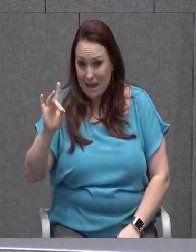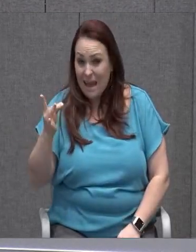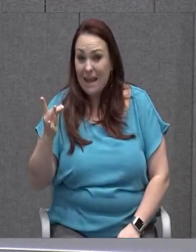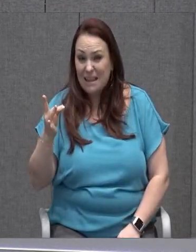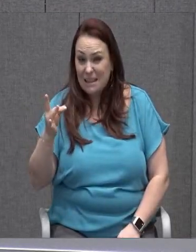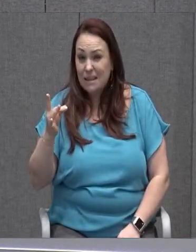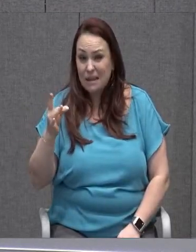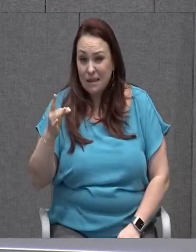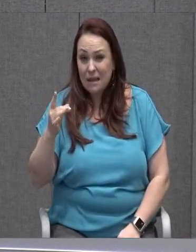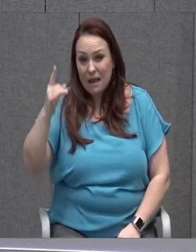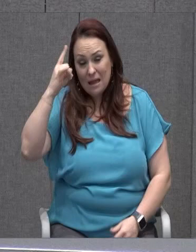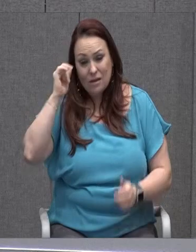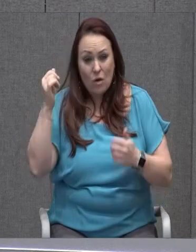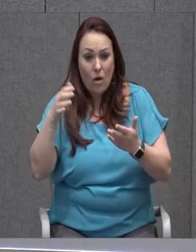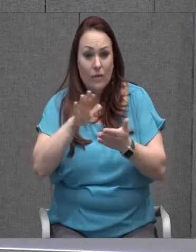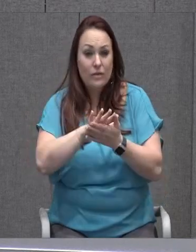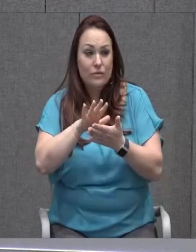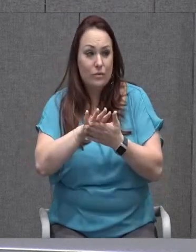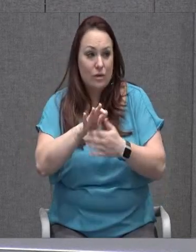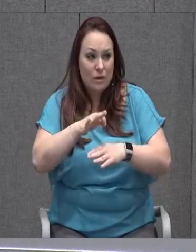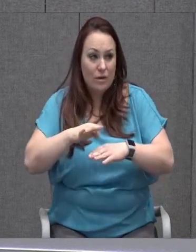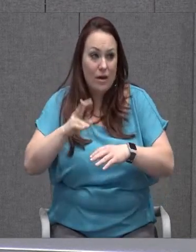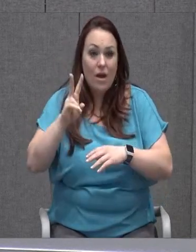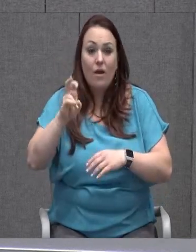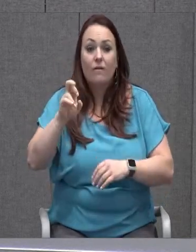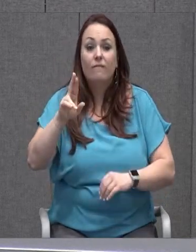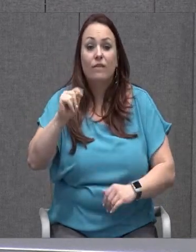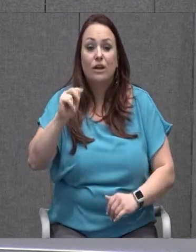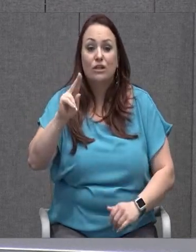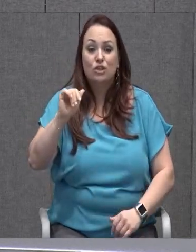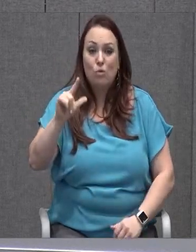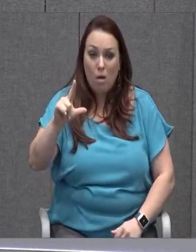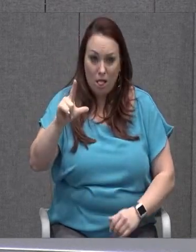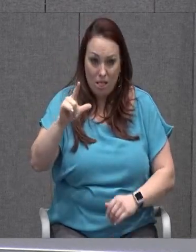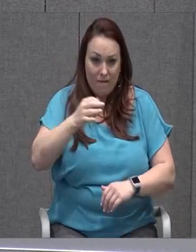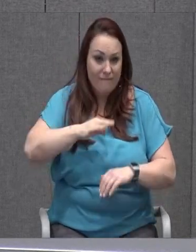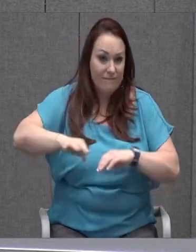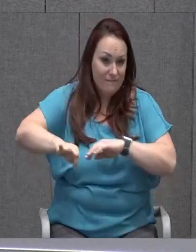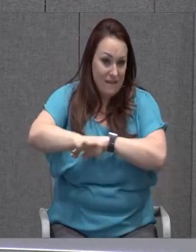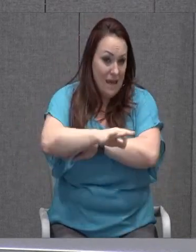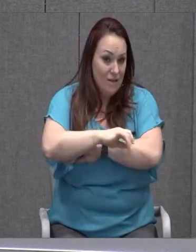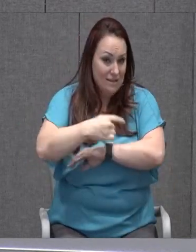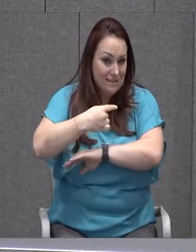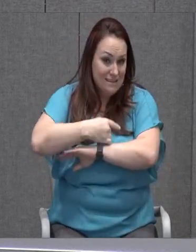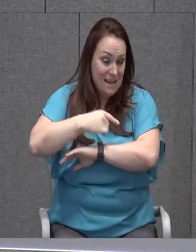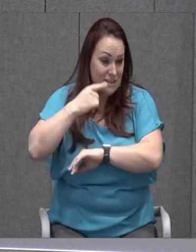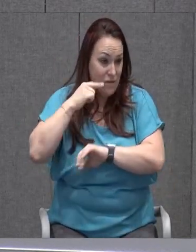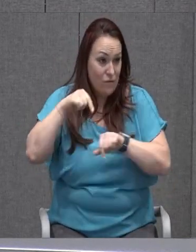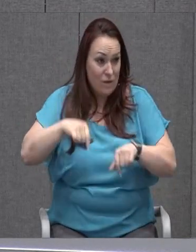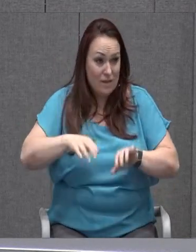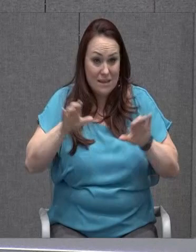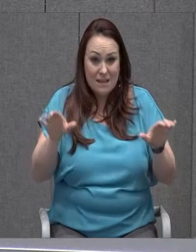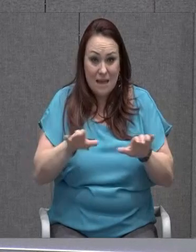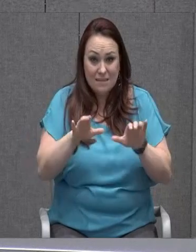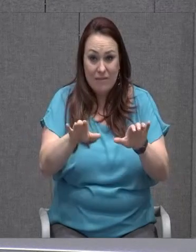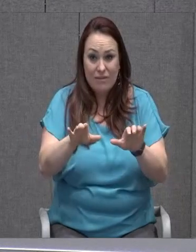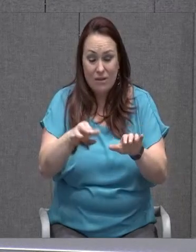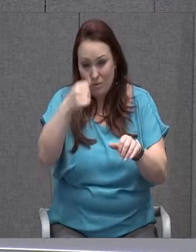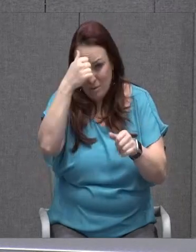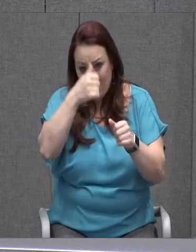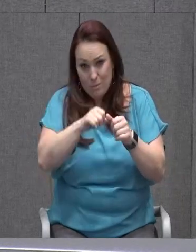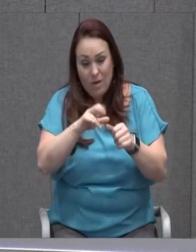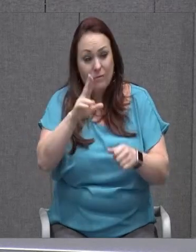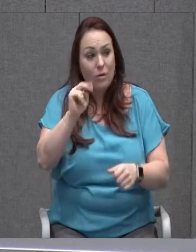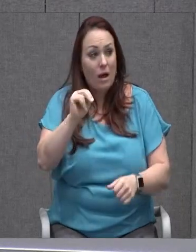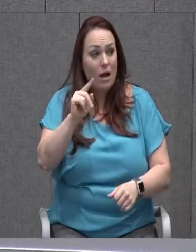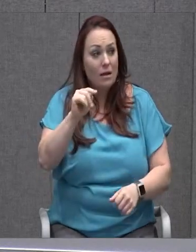it's all schools are trying to do a field day, a virtual field day. So for this activity, you're going to have to untie your shoes. You're going to